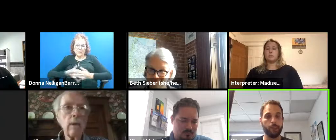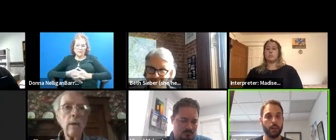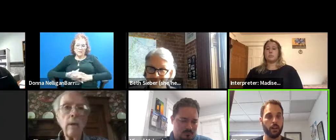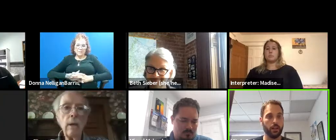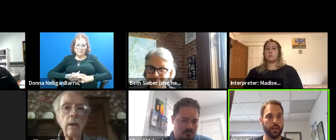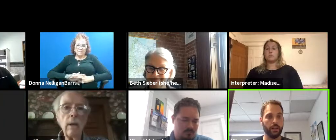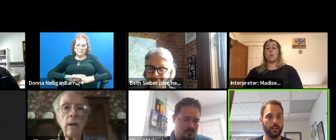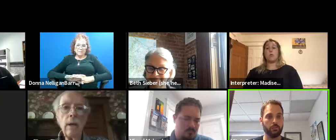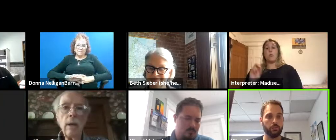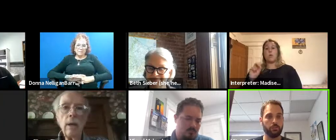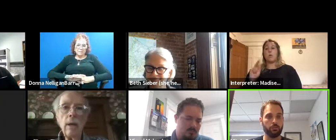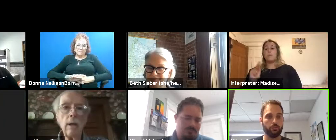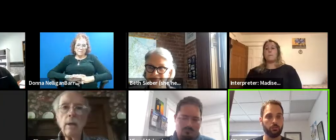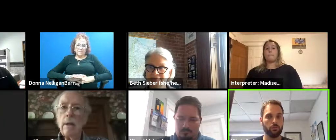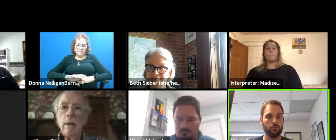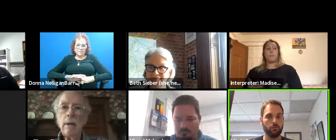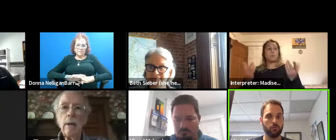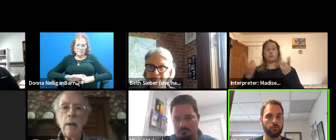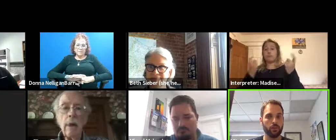All right. Well, anyone else?